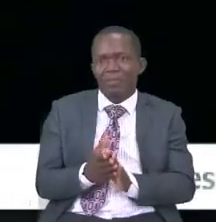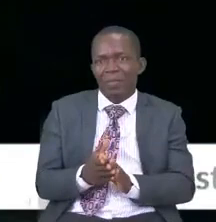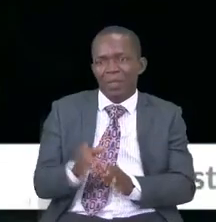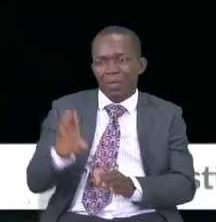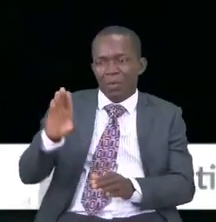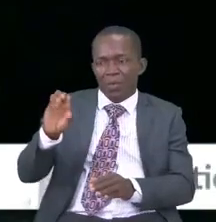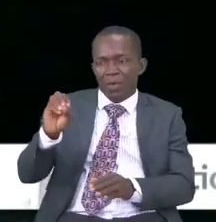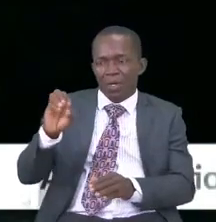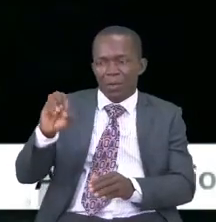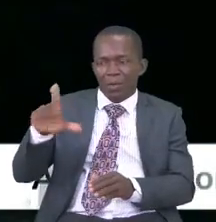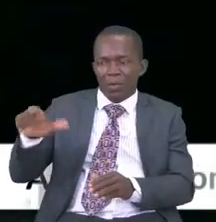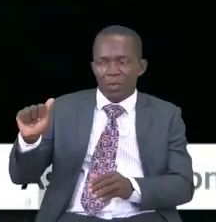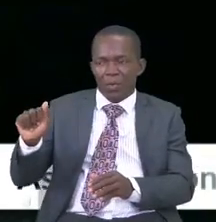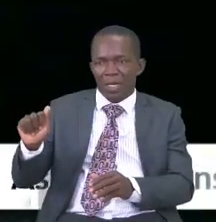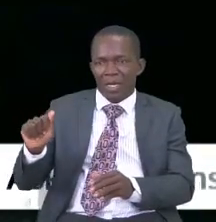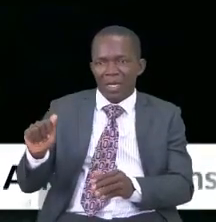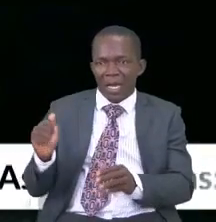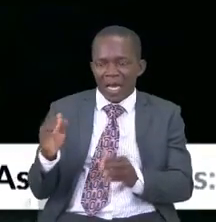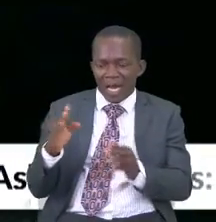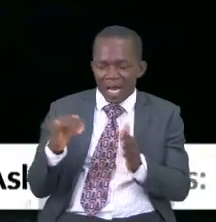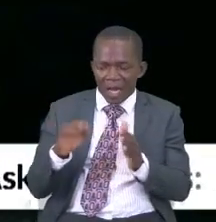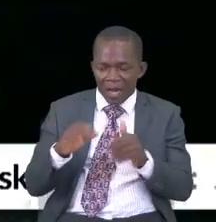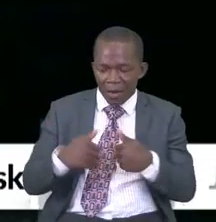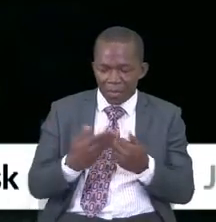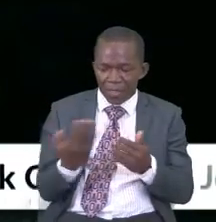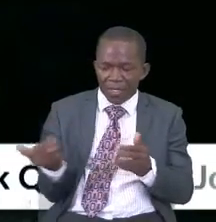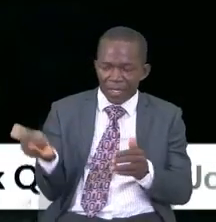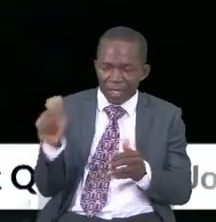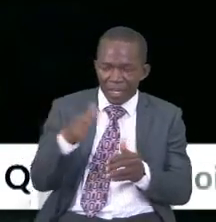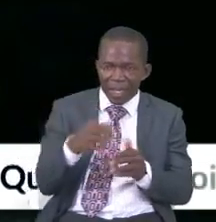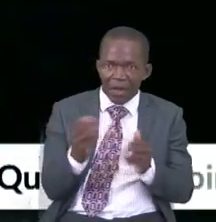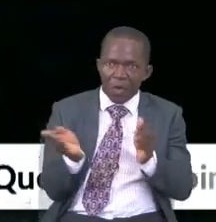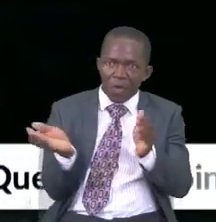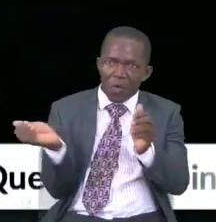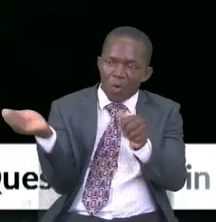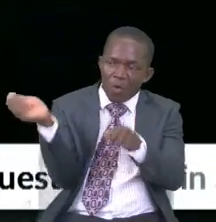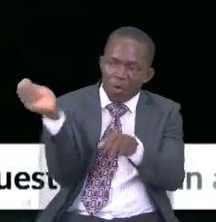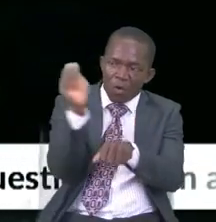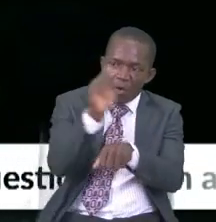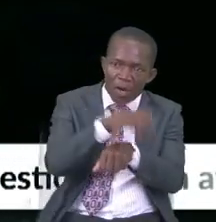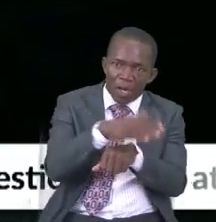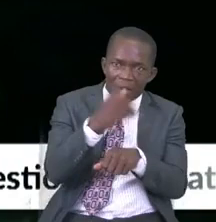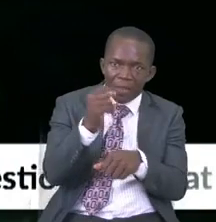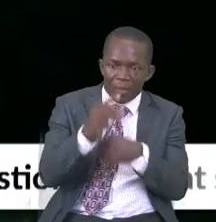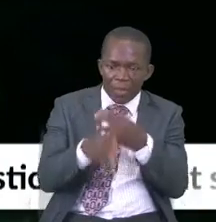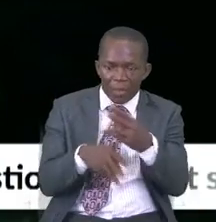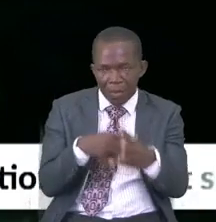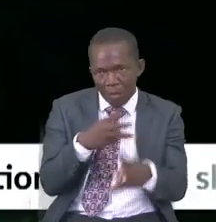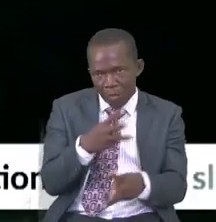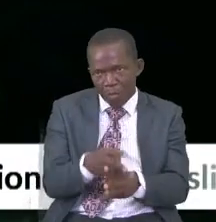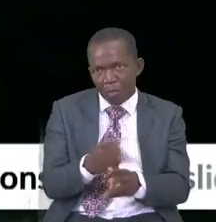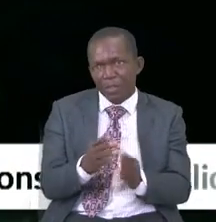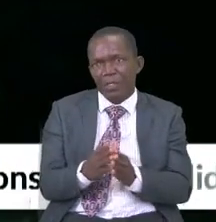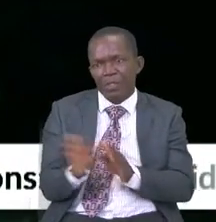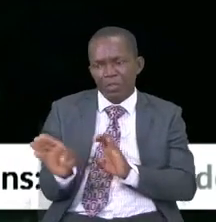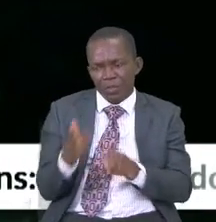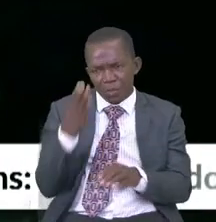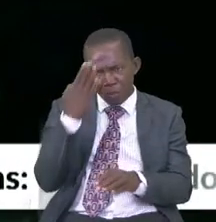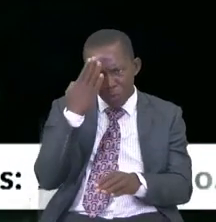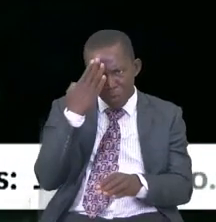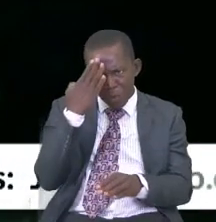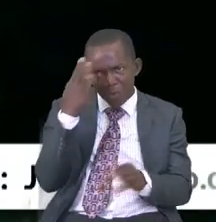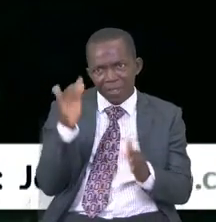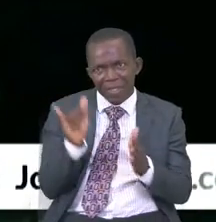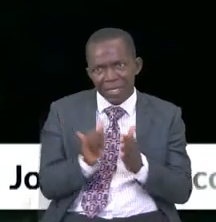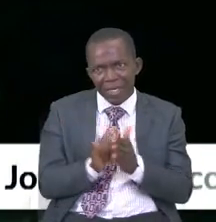Coca-colonization. And do you know, and our Father in the Lord has told us before, but do you know that